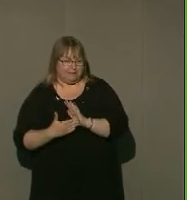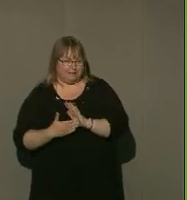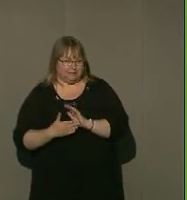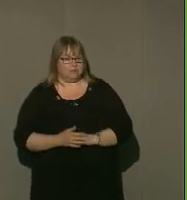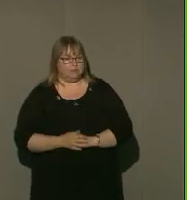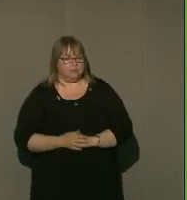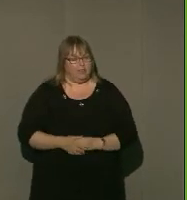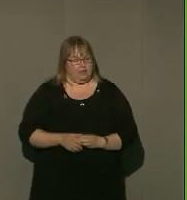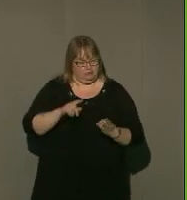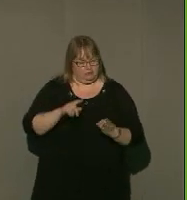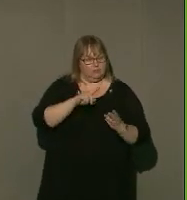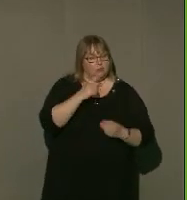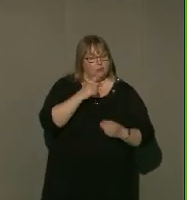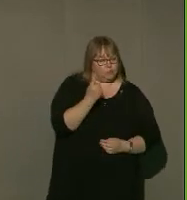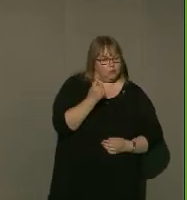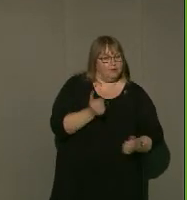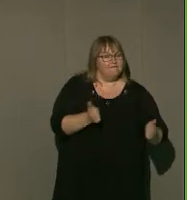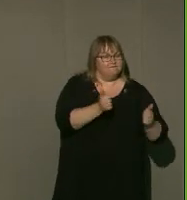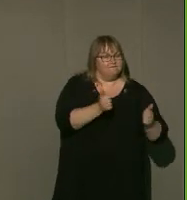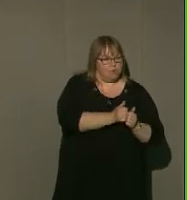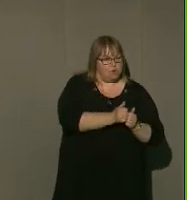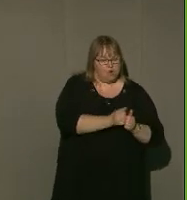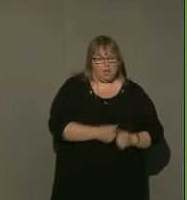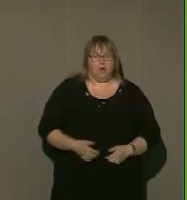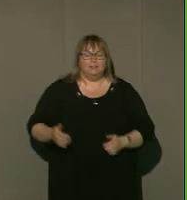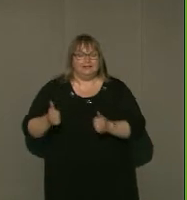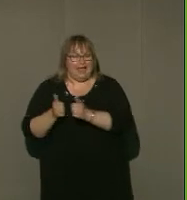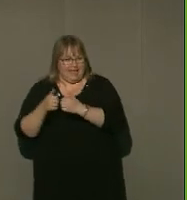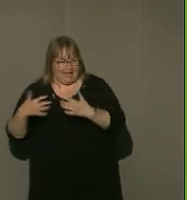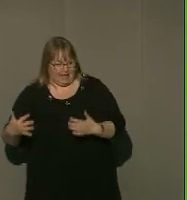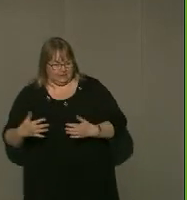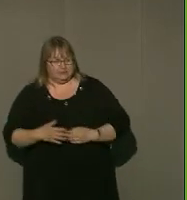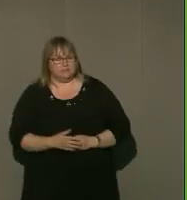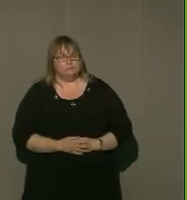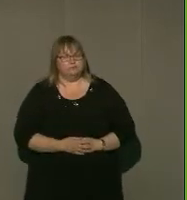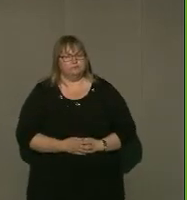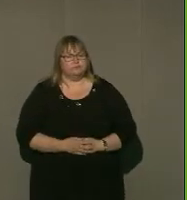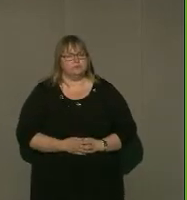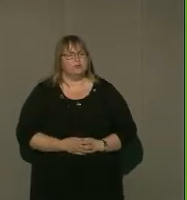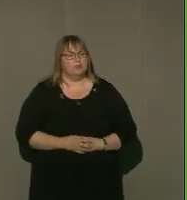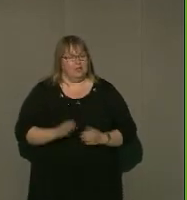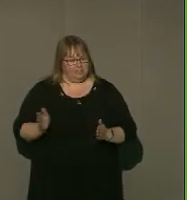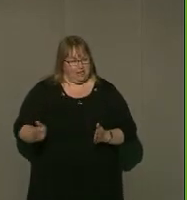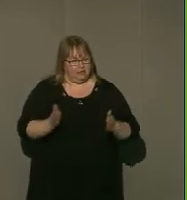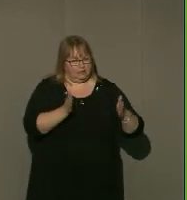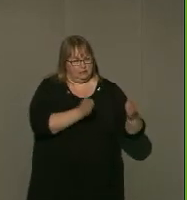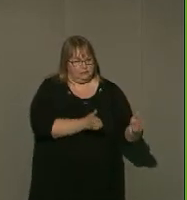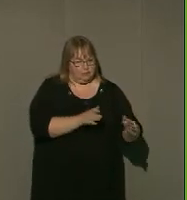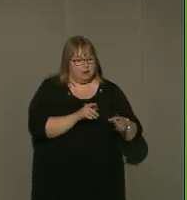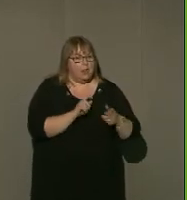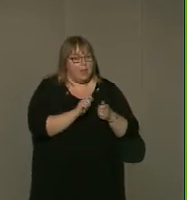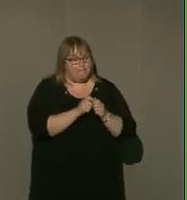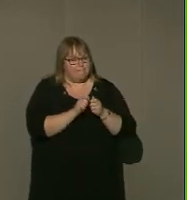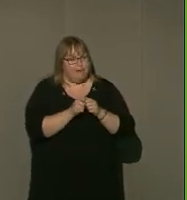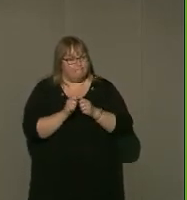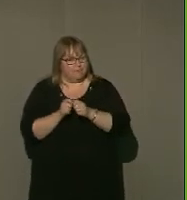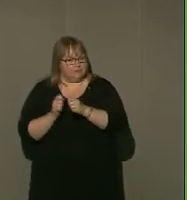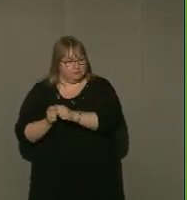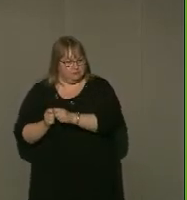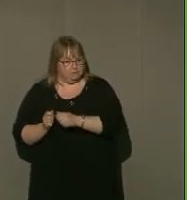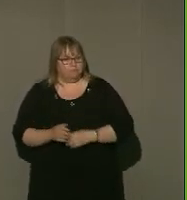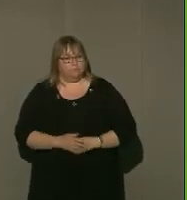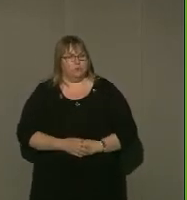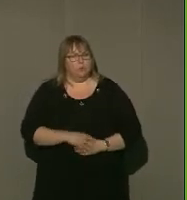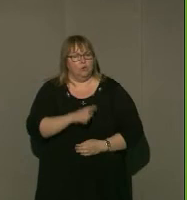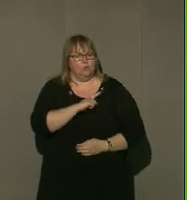for, a second speaker against, they'll have 2 minutes each. Then we will move on to the amendments, because while we're going to spend